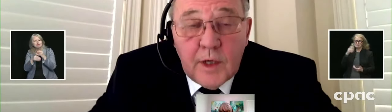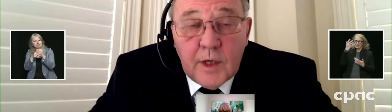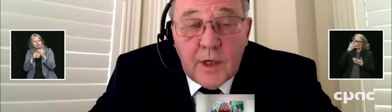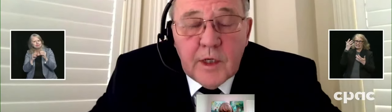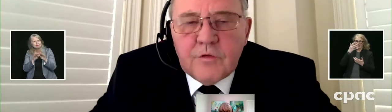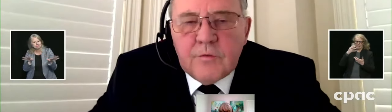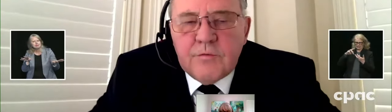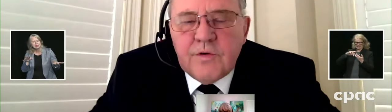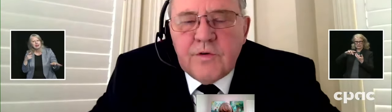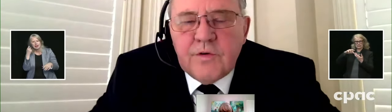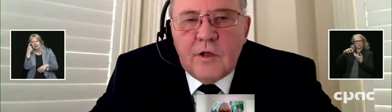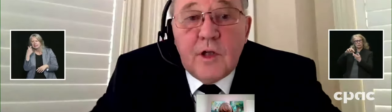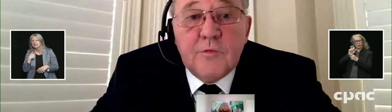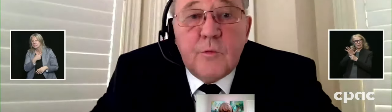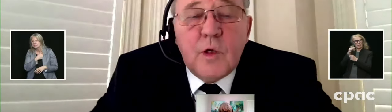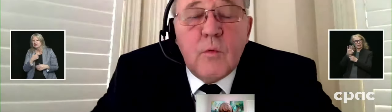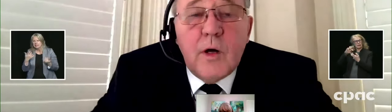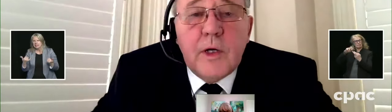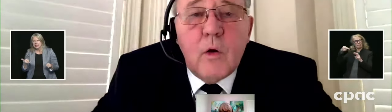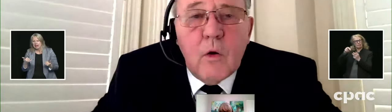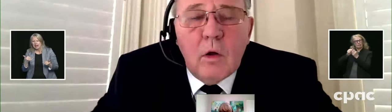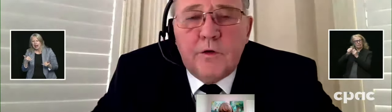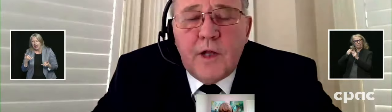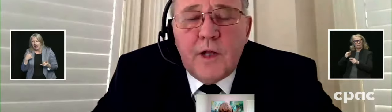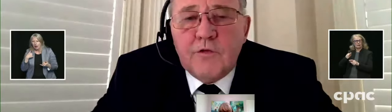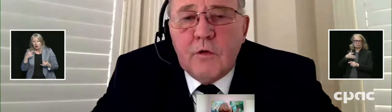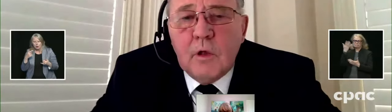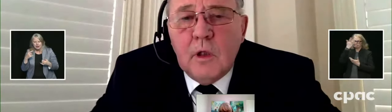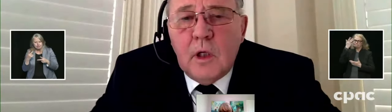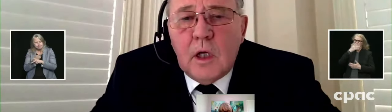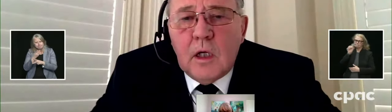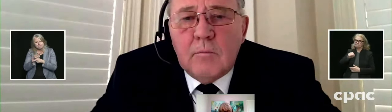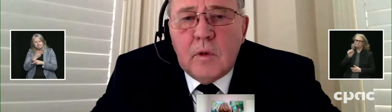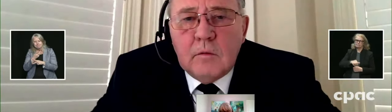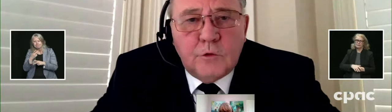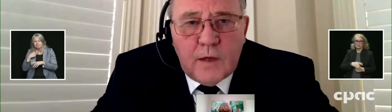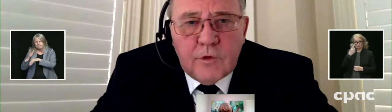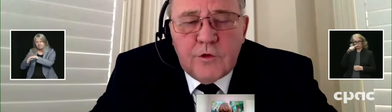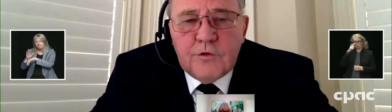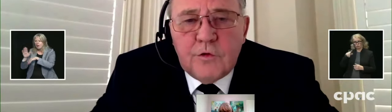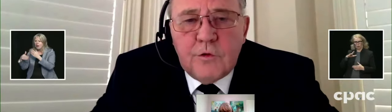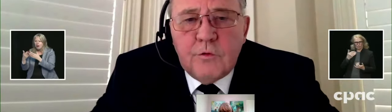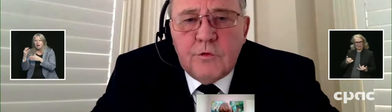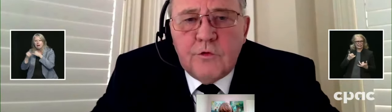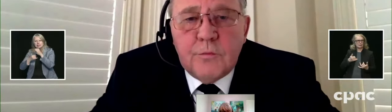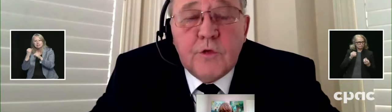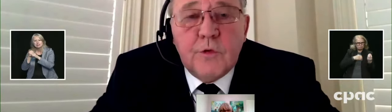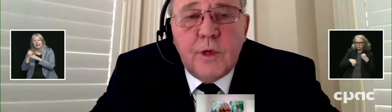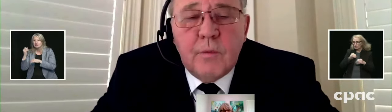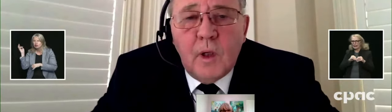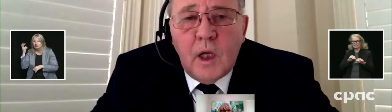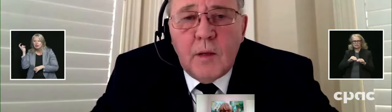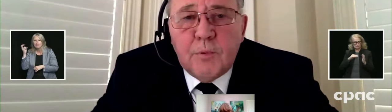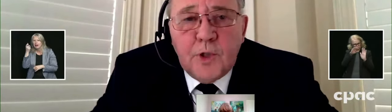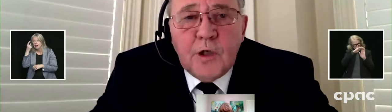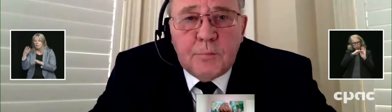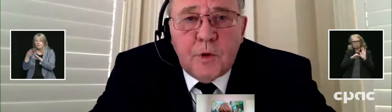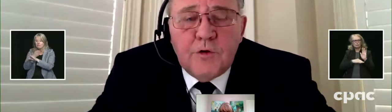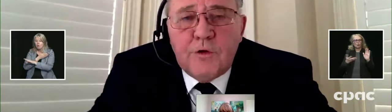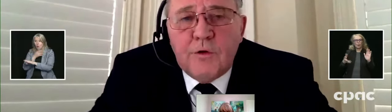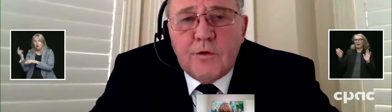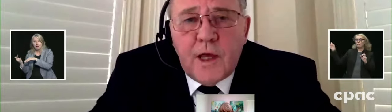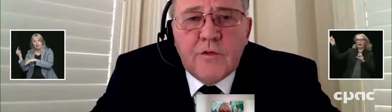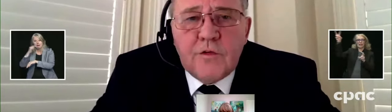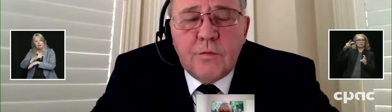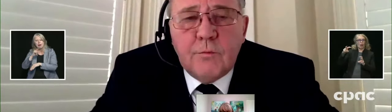some fairly significant steps in requiring all international travelers to submit to a pre-departure